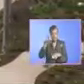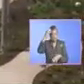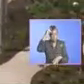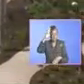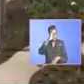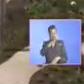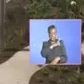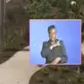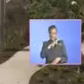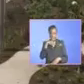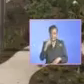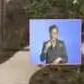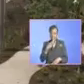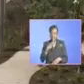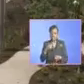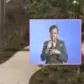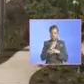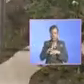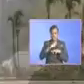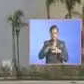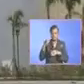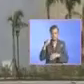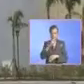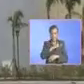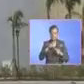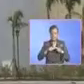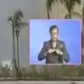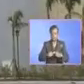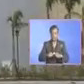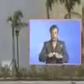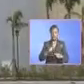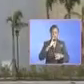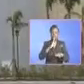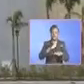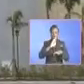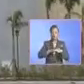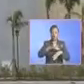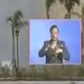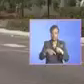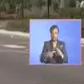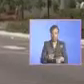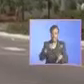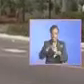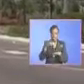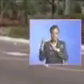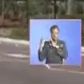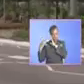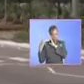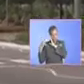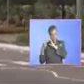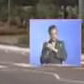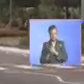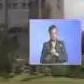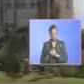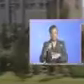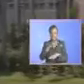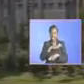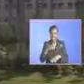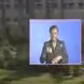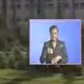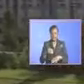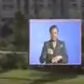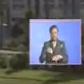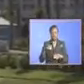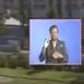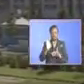as he knows it, training of staff continues to be ongoing at the mega resort, and another critical phase of construction there is nearing